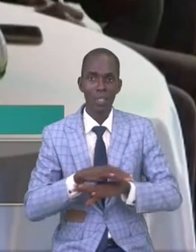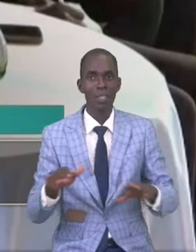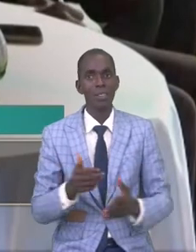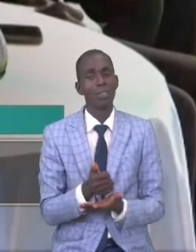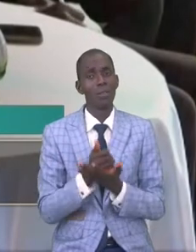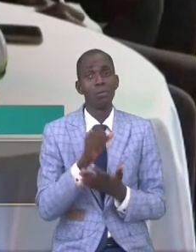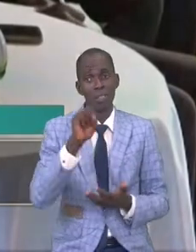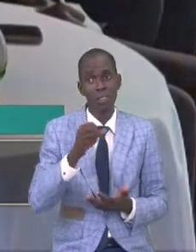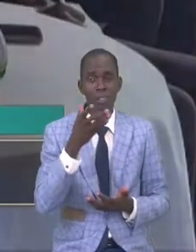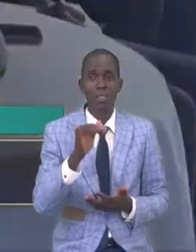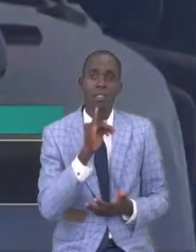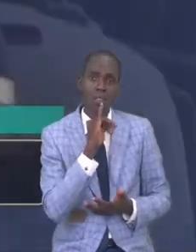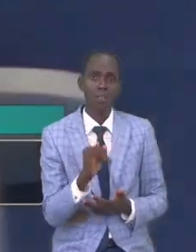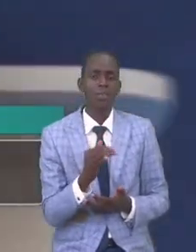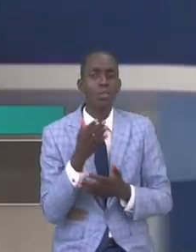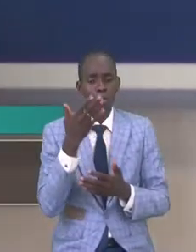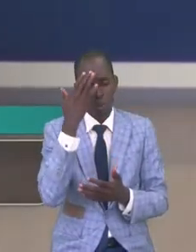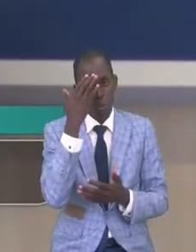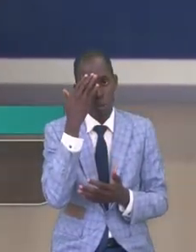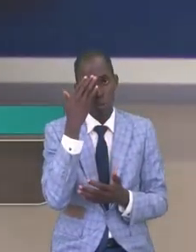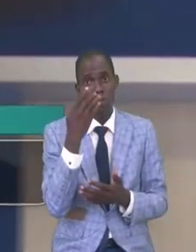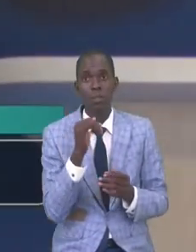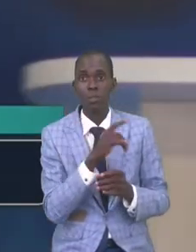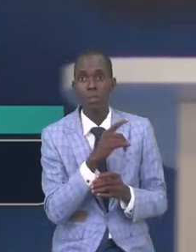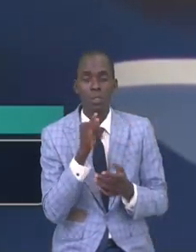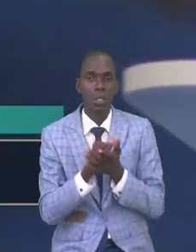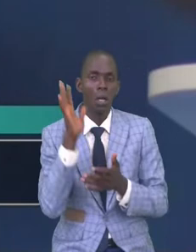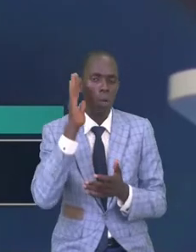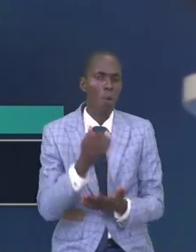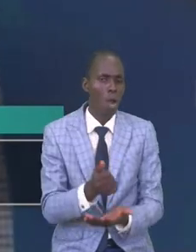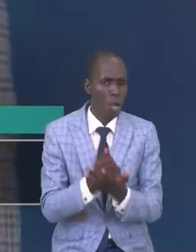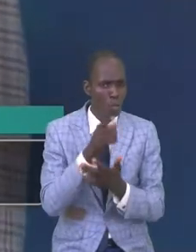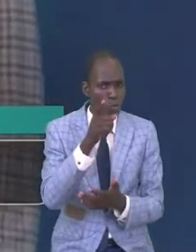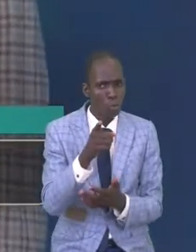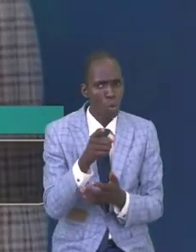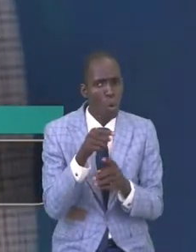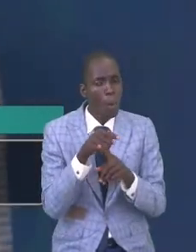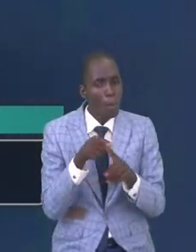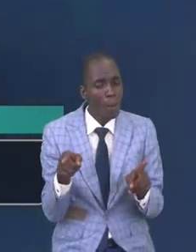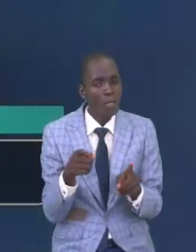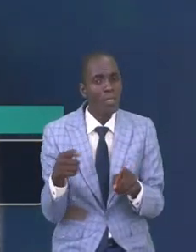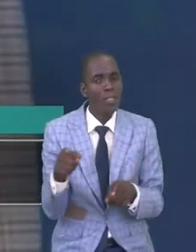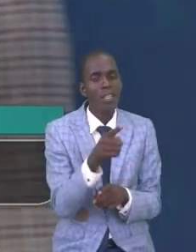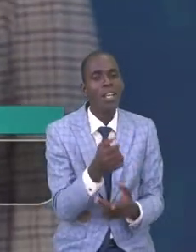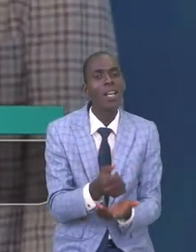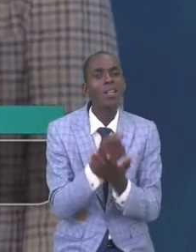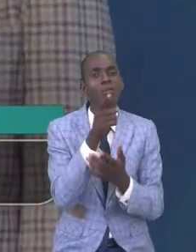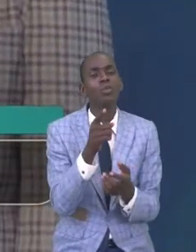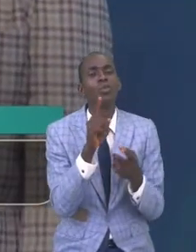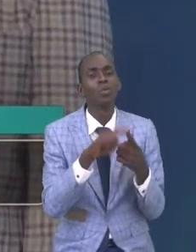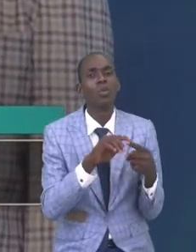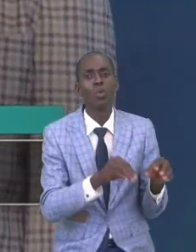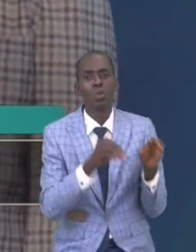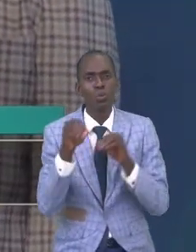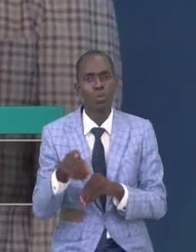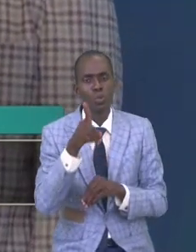that will come to you, I will help you. And true, they will help you. But they help you to plunge you into